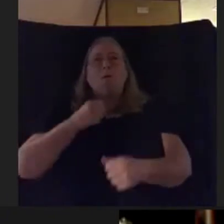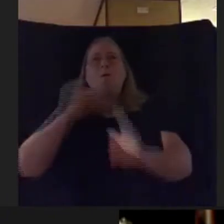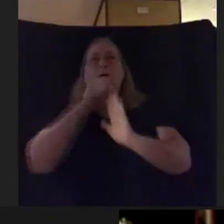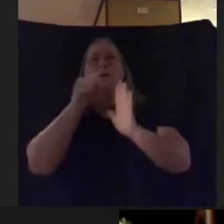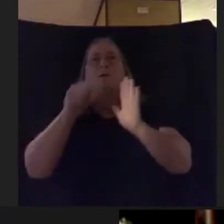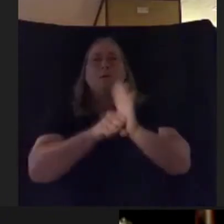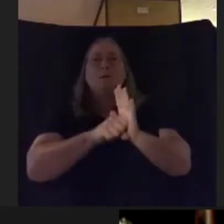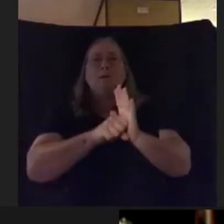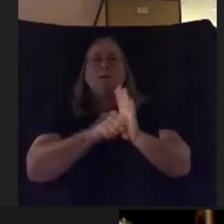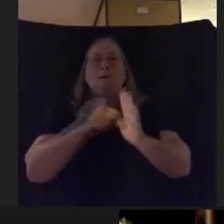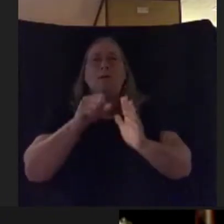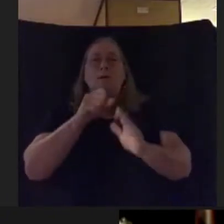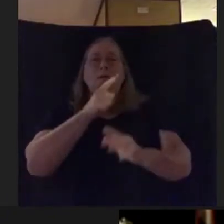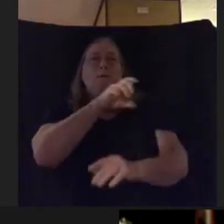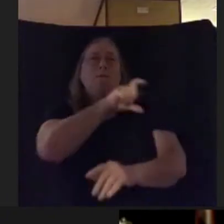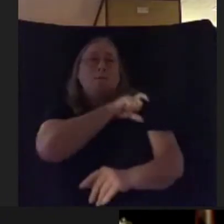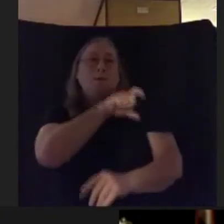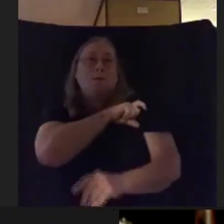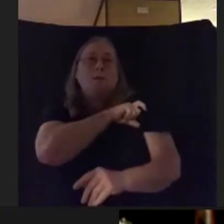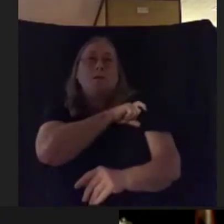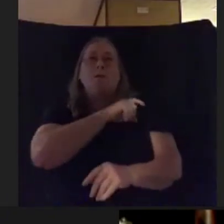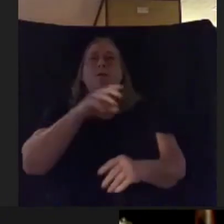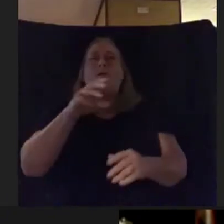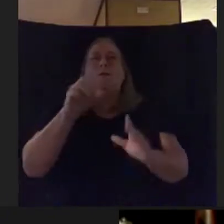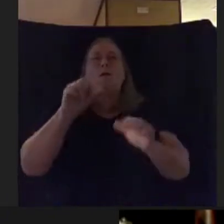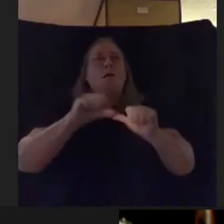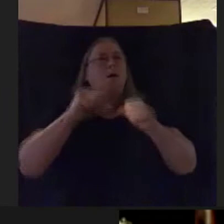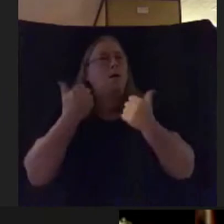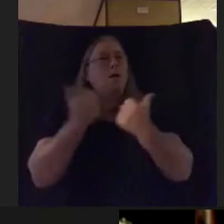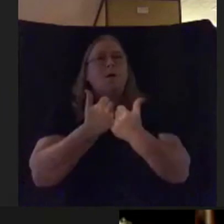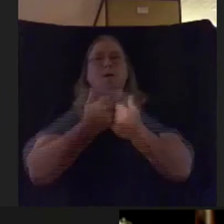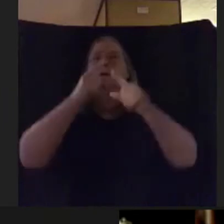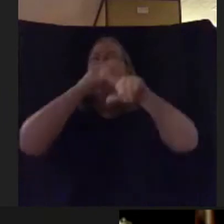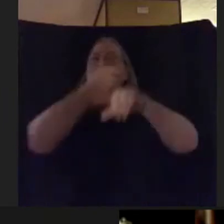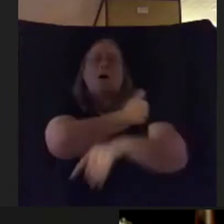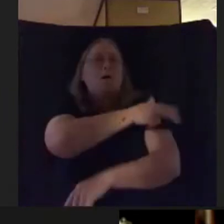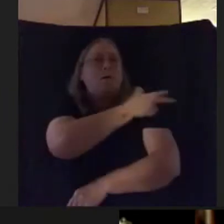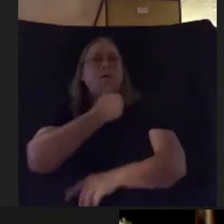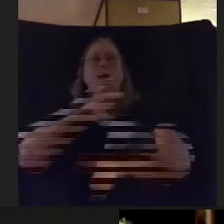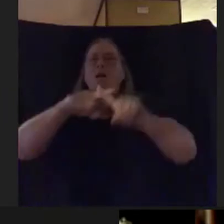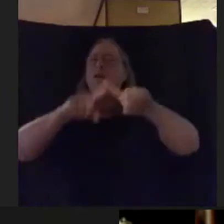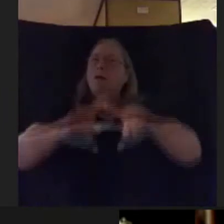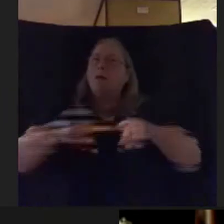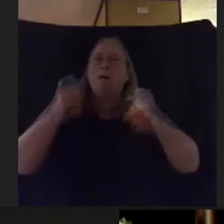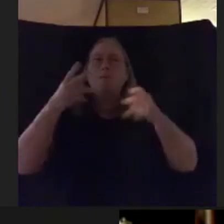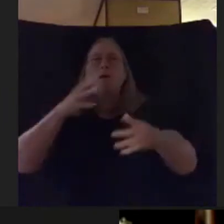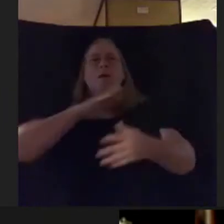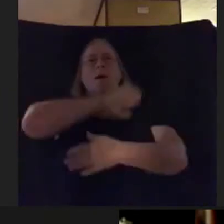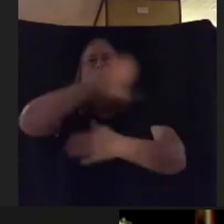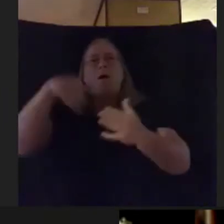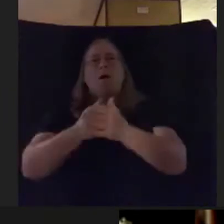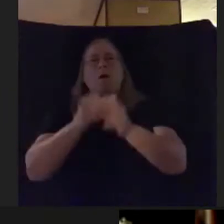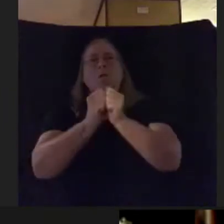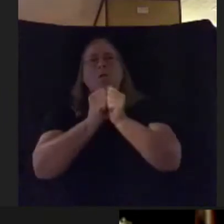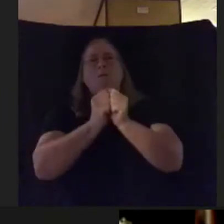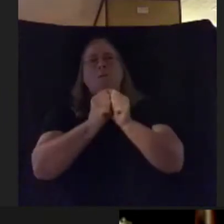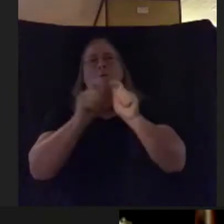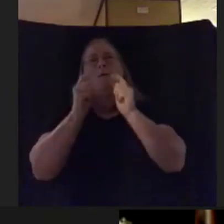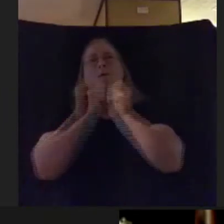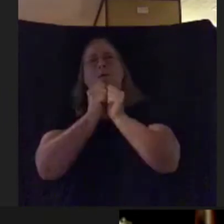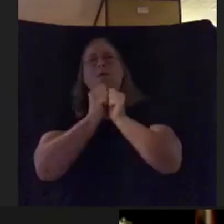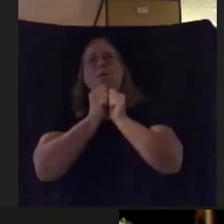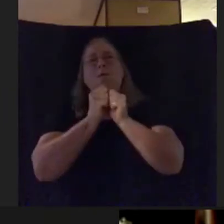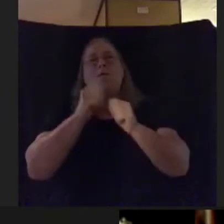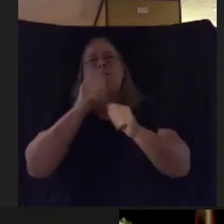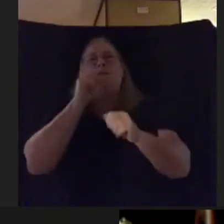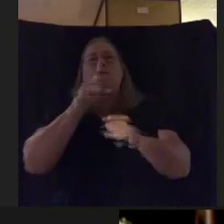enforcement, EMS agencies, hospitals, lots of folks working together to make sure that we provide some vaccination opportunities here in